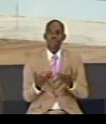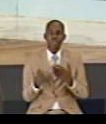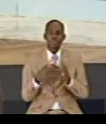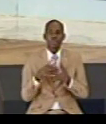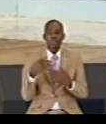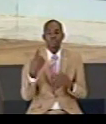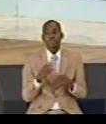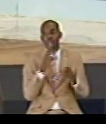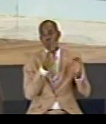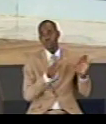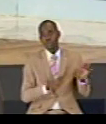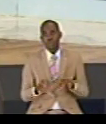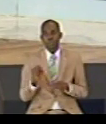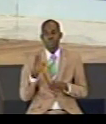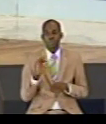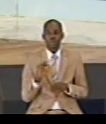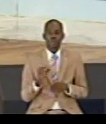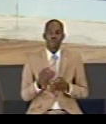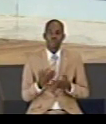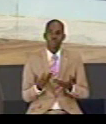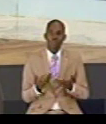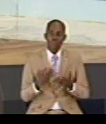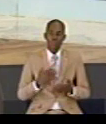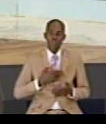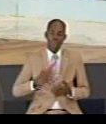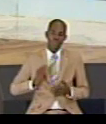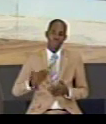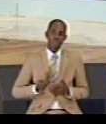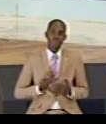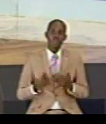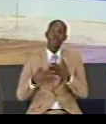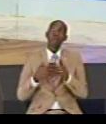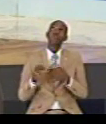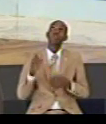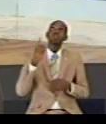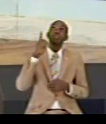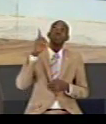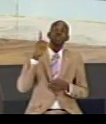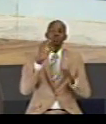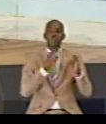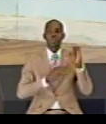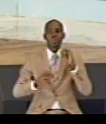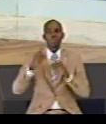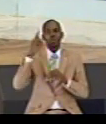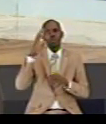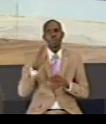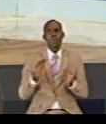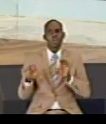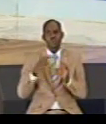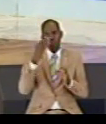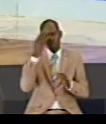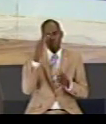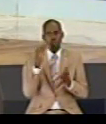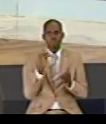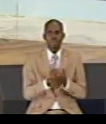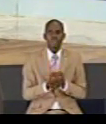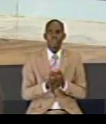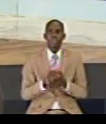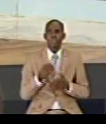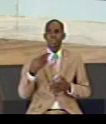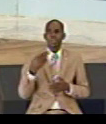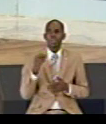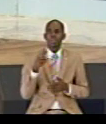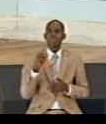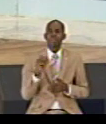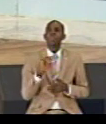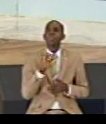my soul after thee, O God. How do you know the heart is panting after the